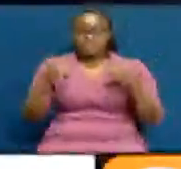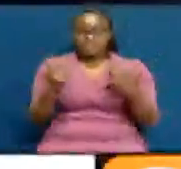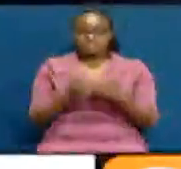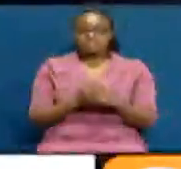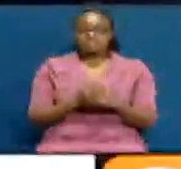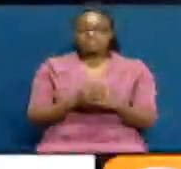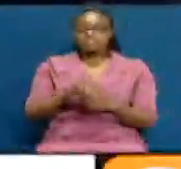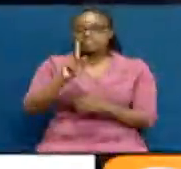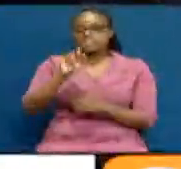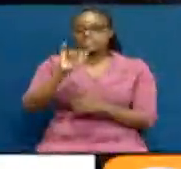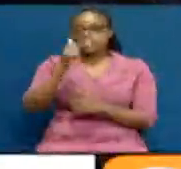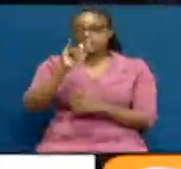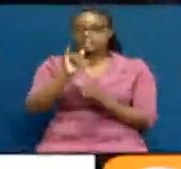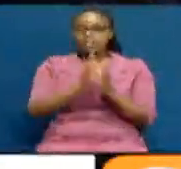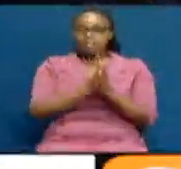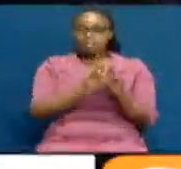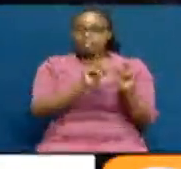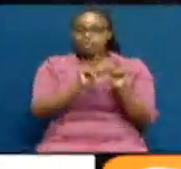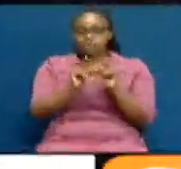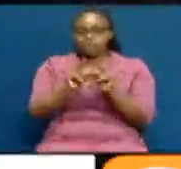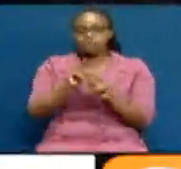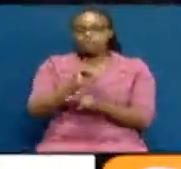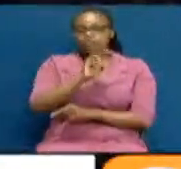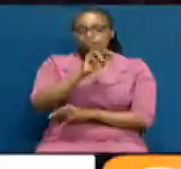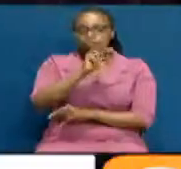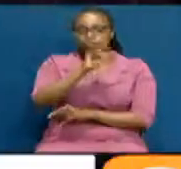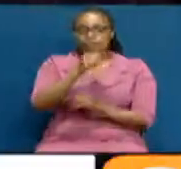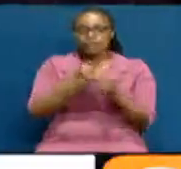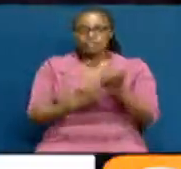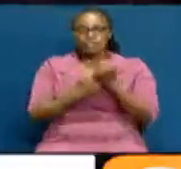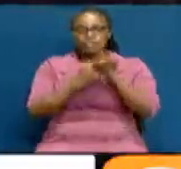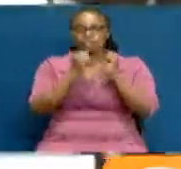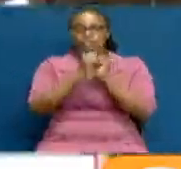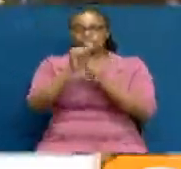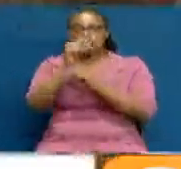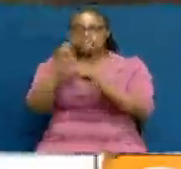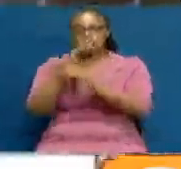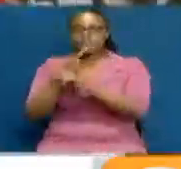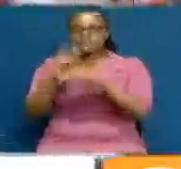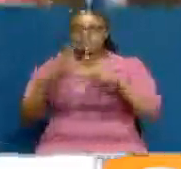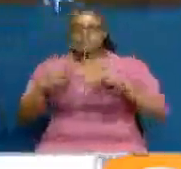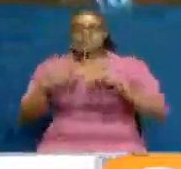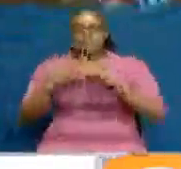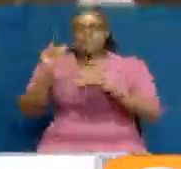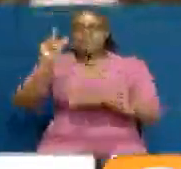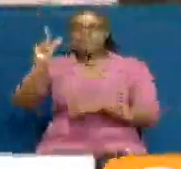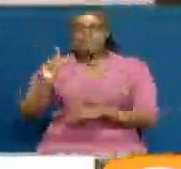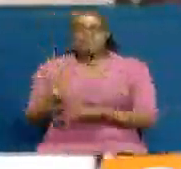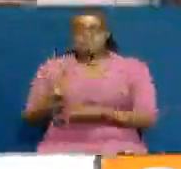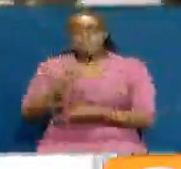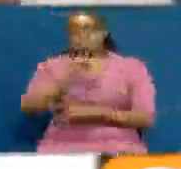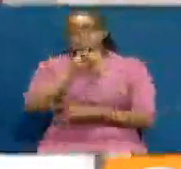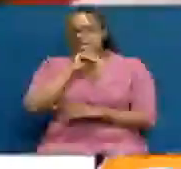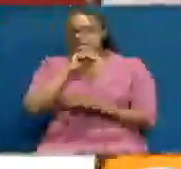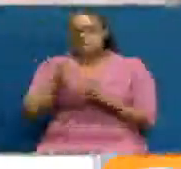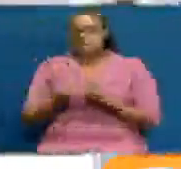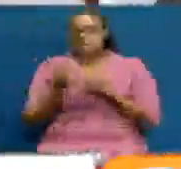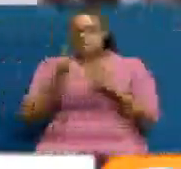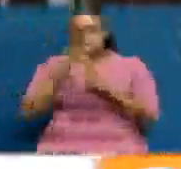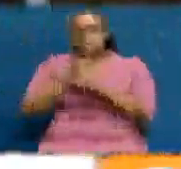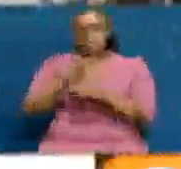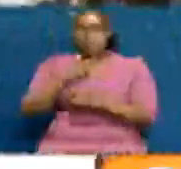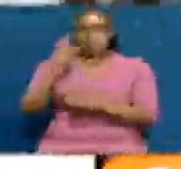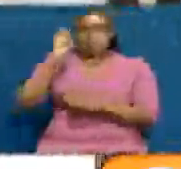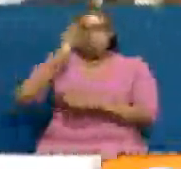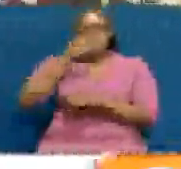With Kiraitu Murungi and Peter Munya backing his candidature, alongside other candidates from the region, Odinga expressed confidence he will